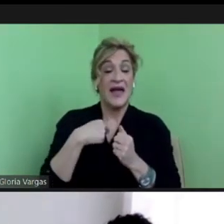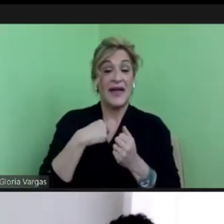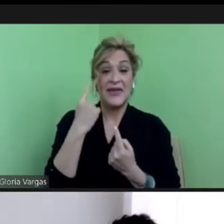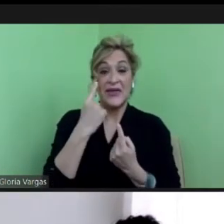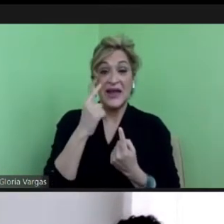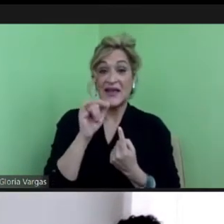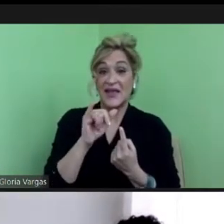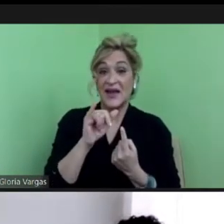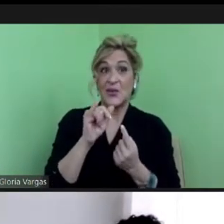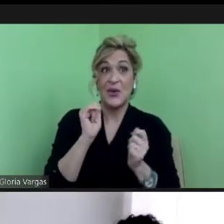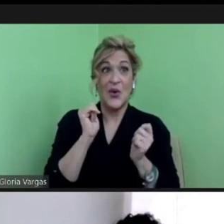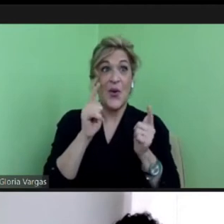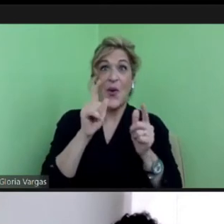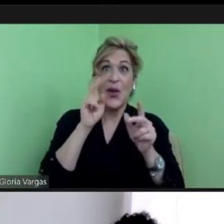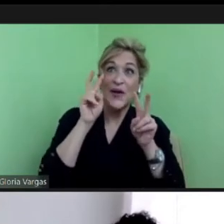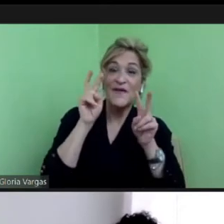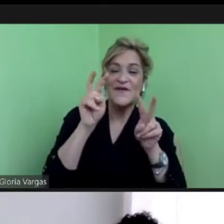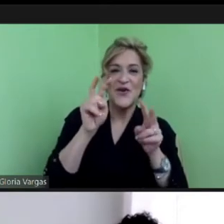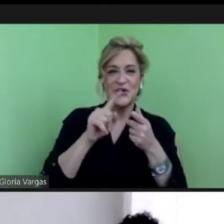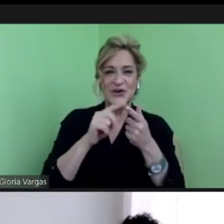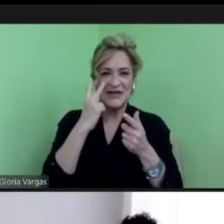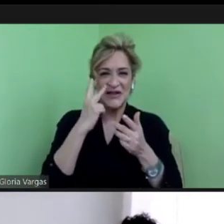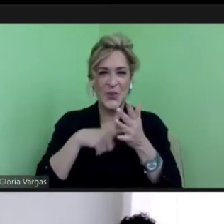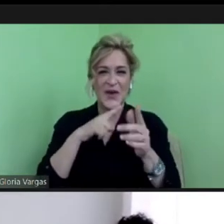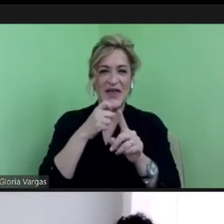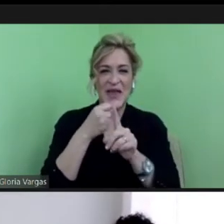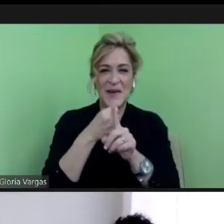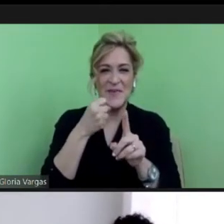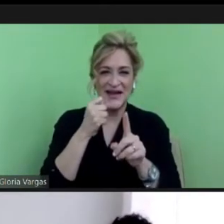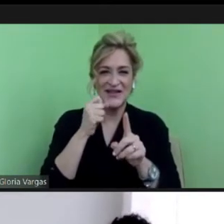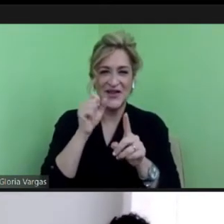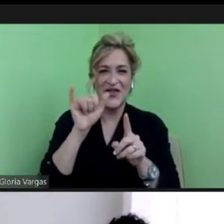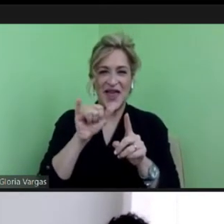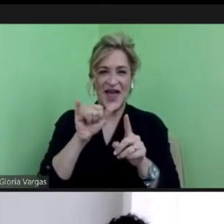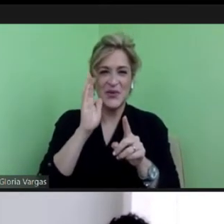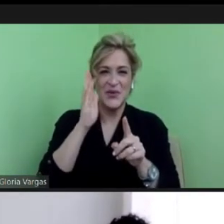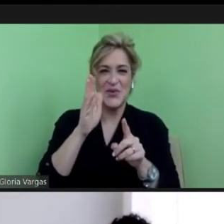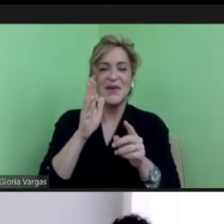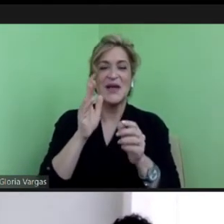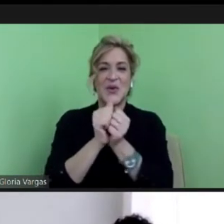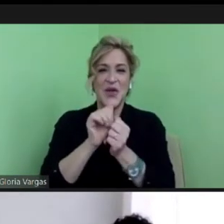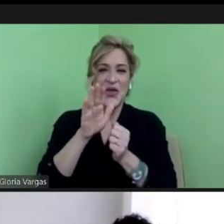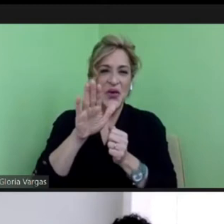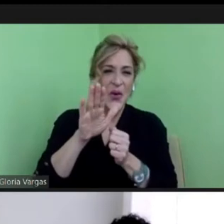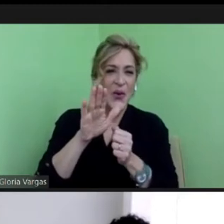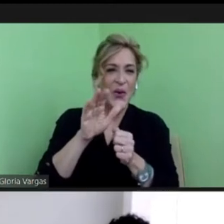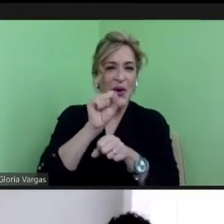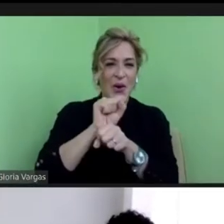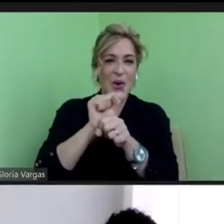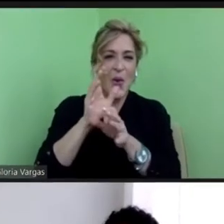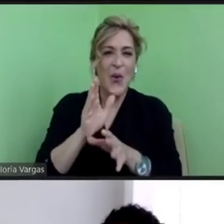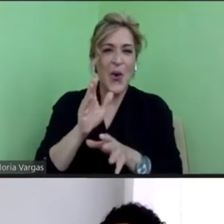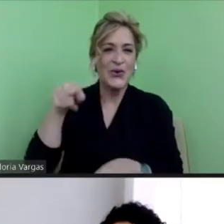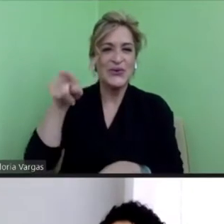we are all looking forward to seeing what the impacts of that are with your partners and colleagues throughout India, and look forward to